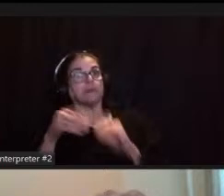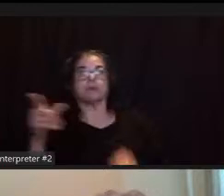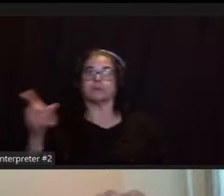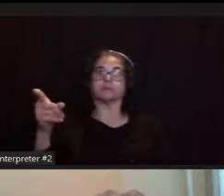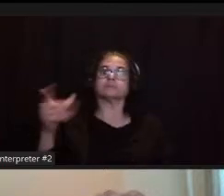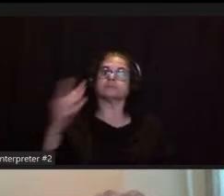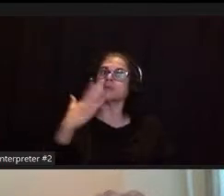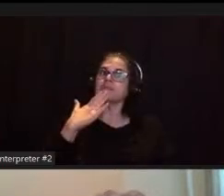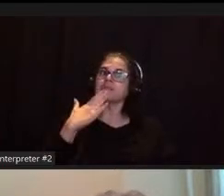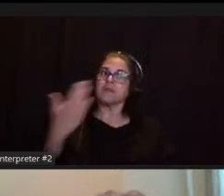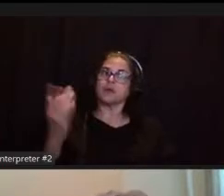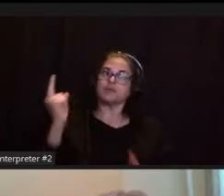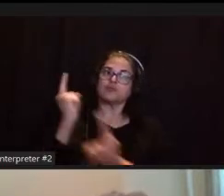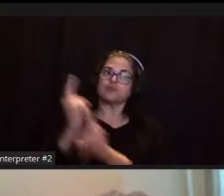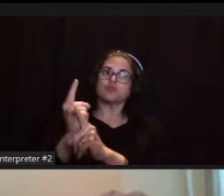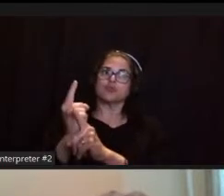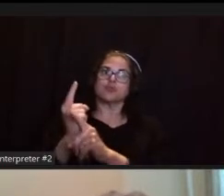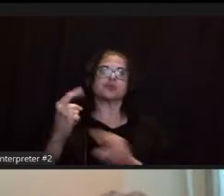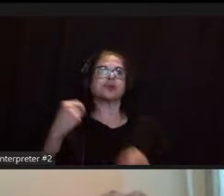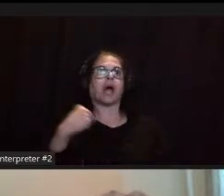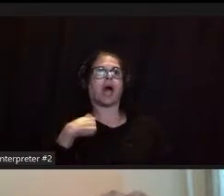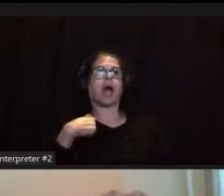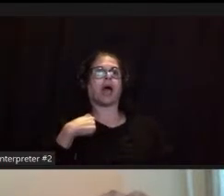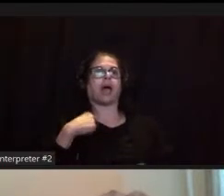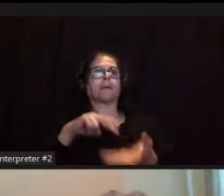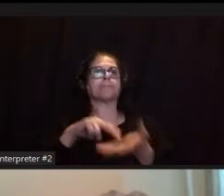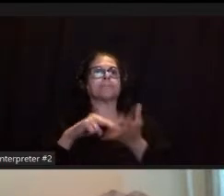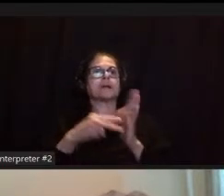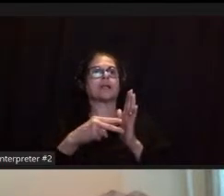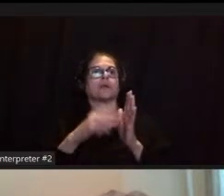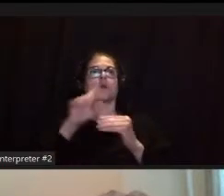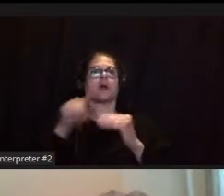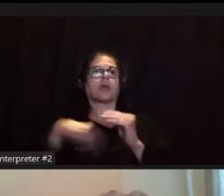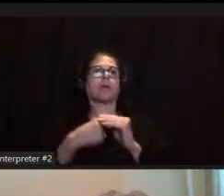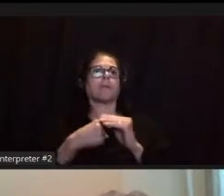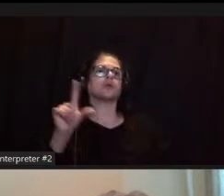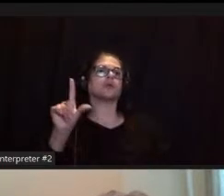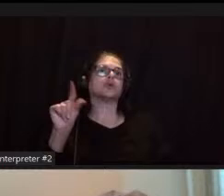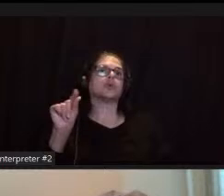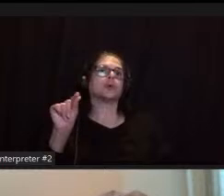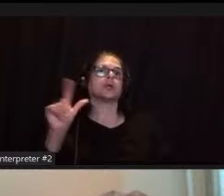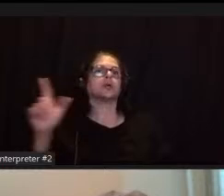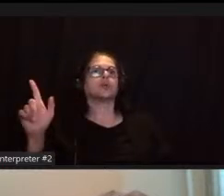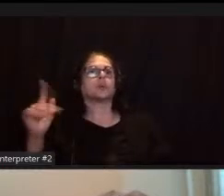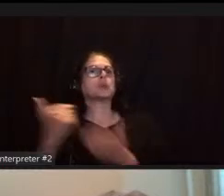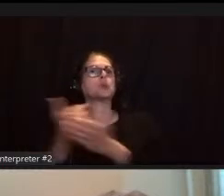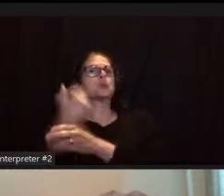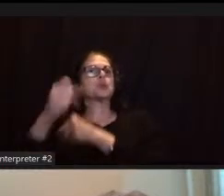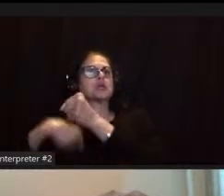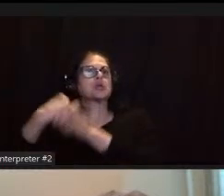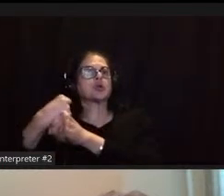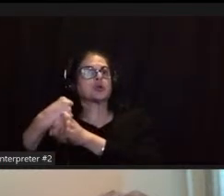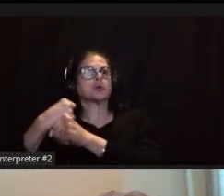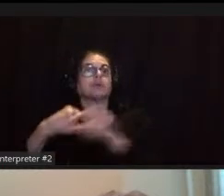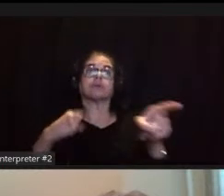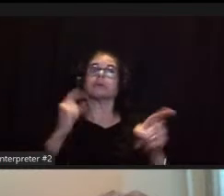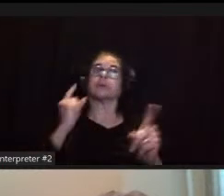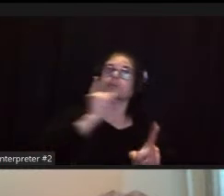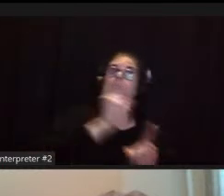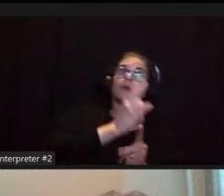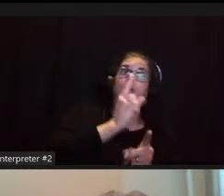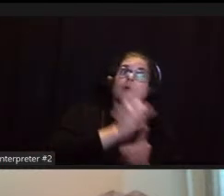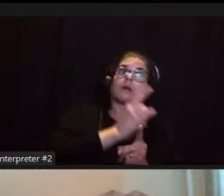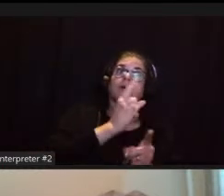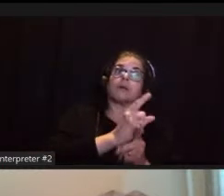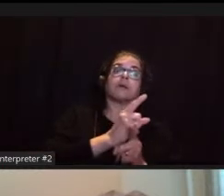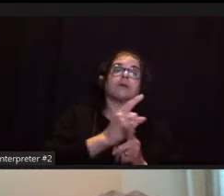answering. Thank you. I guess I was talking about, you know, more 2021 into the new year, but I you know. When you're right. When